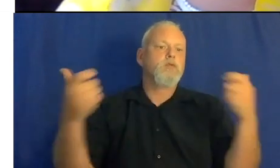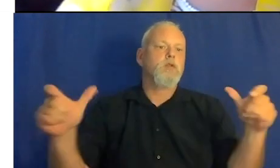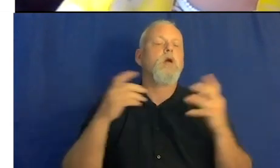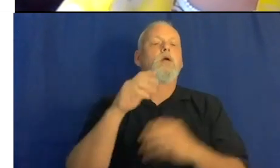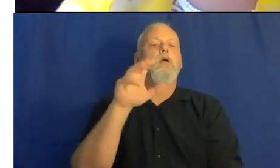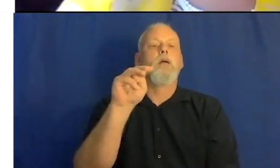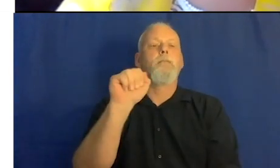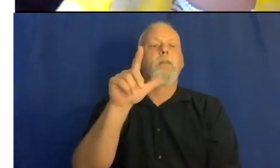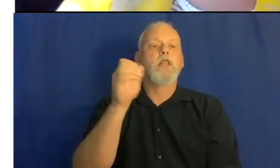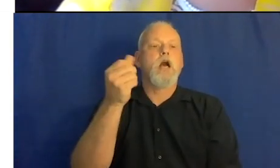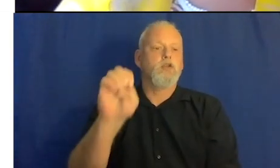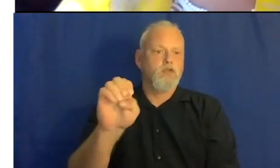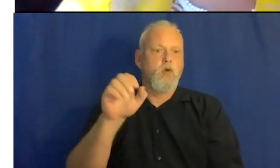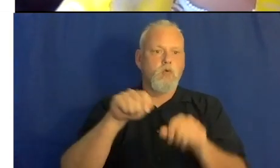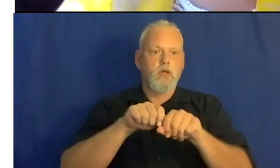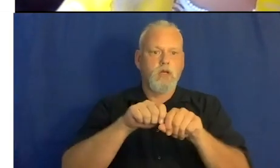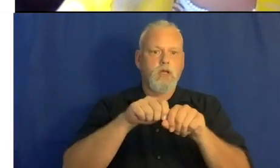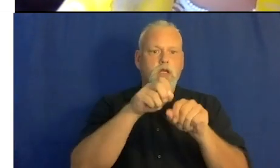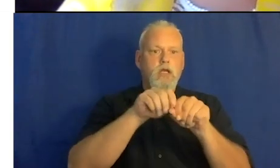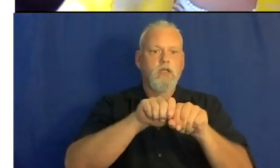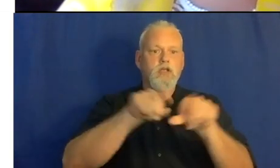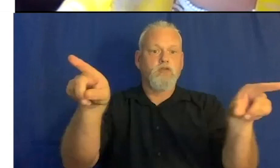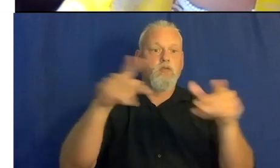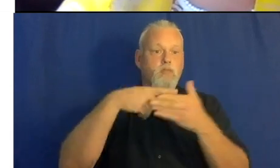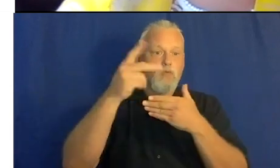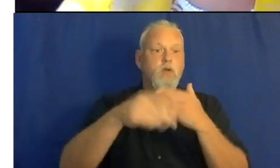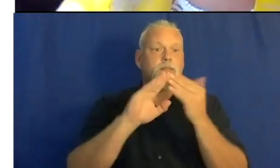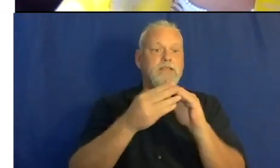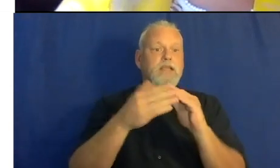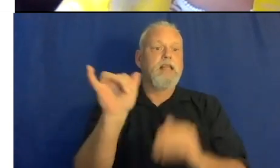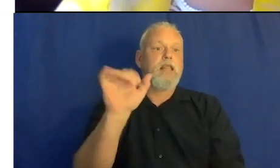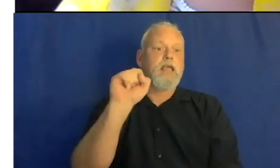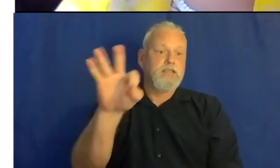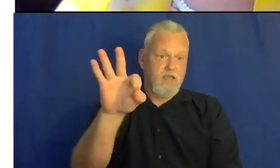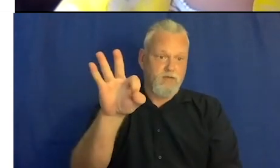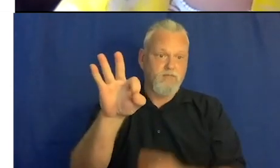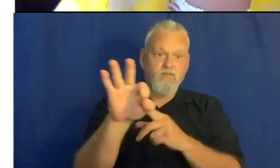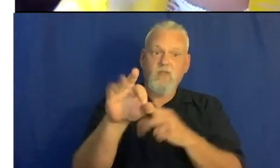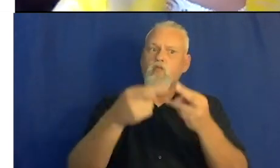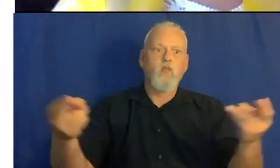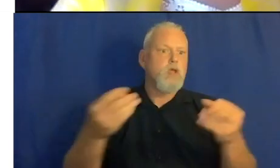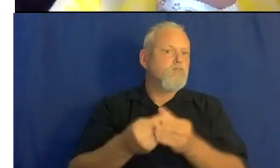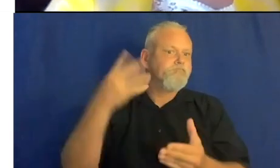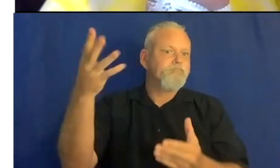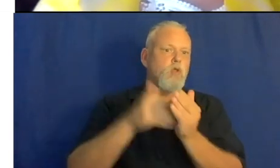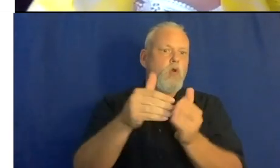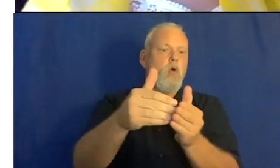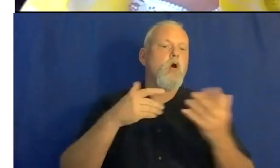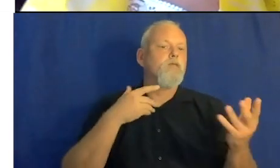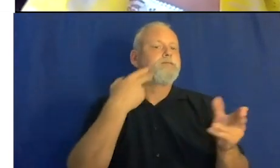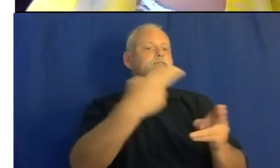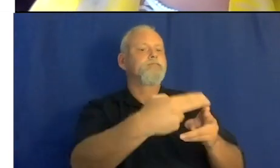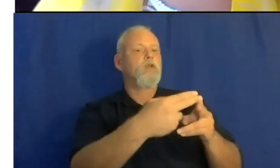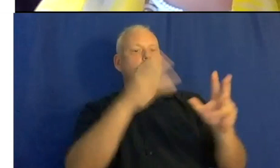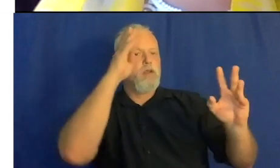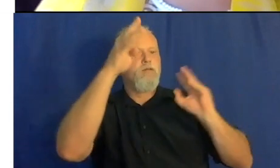naloxone distribution program, even a city like San Francisco, resource-rich and often lauded as an innovator